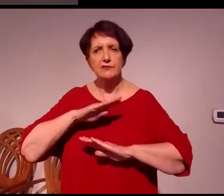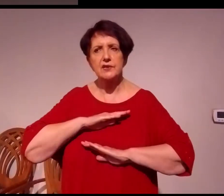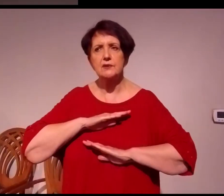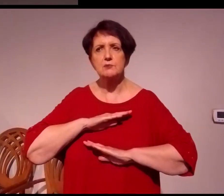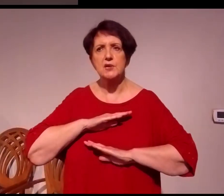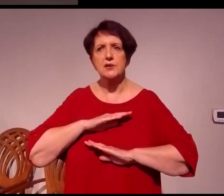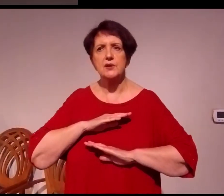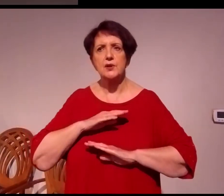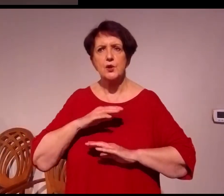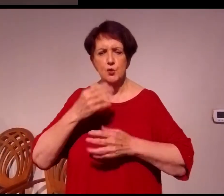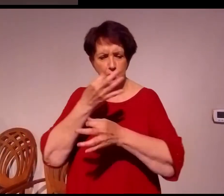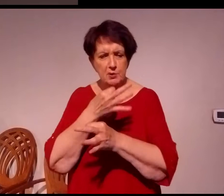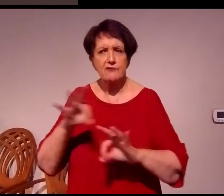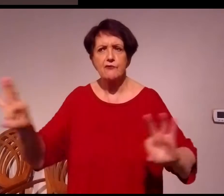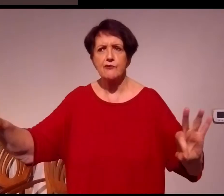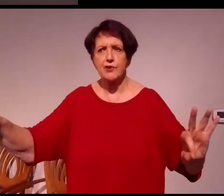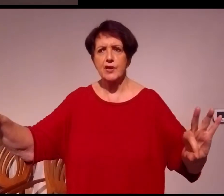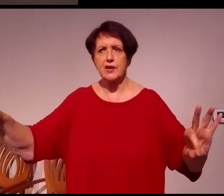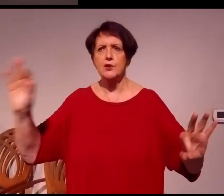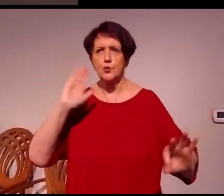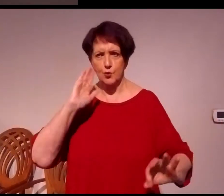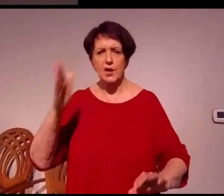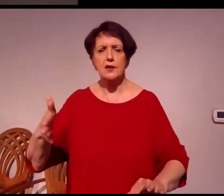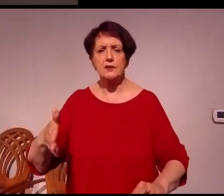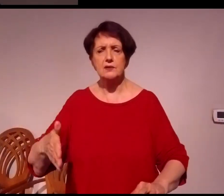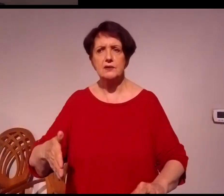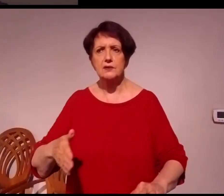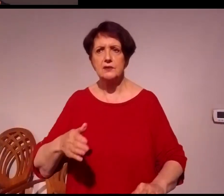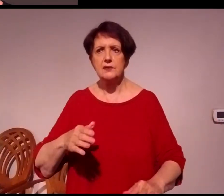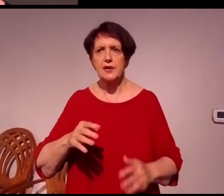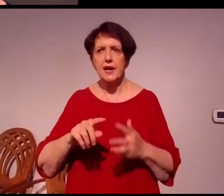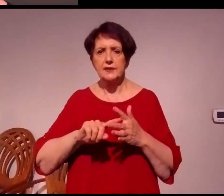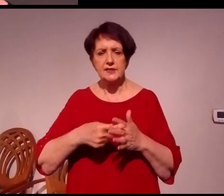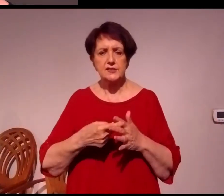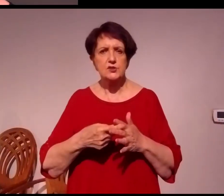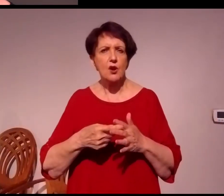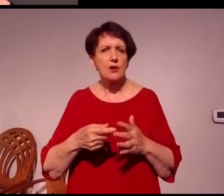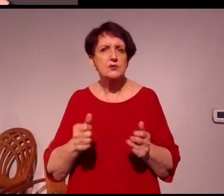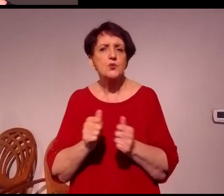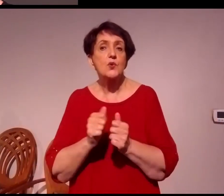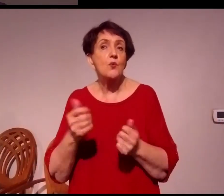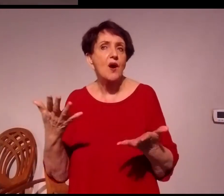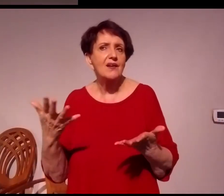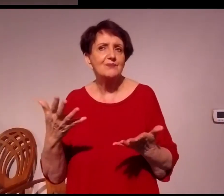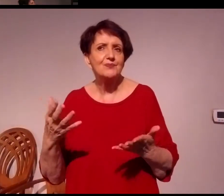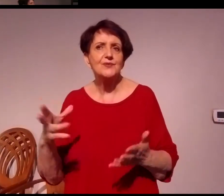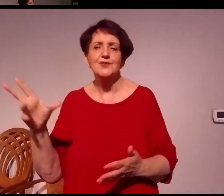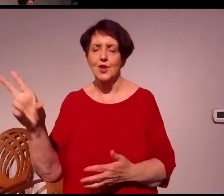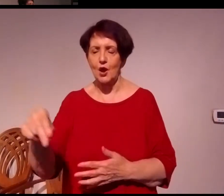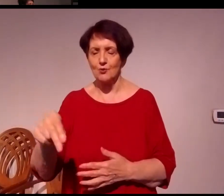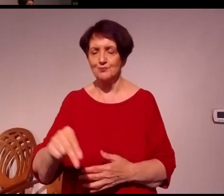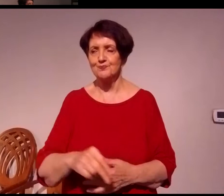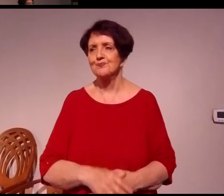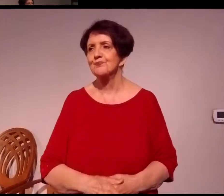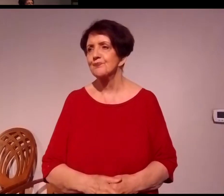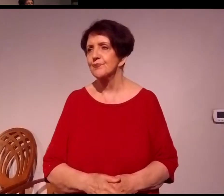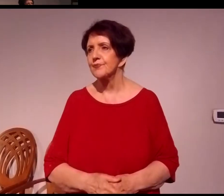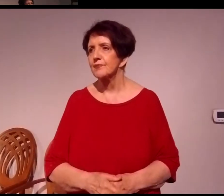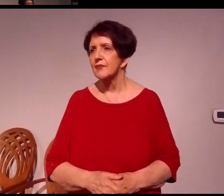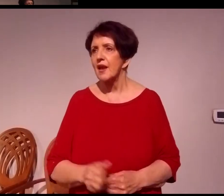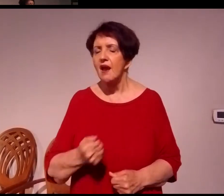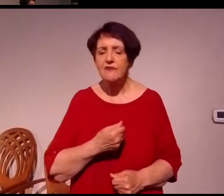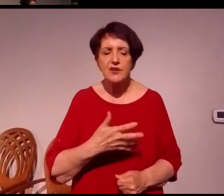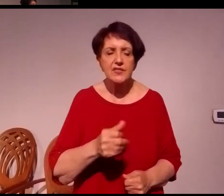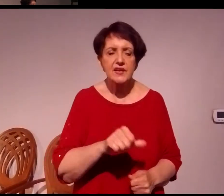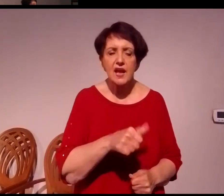be liberated. And it all starts with no. Right? Just like everything else in New Thought